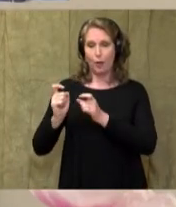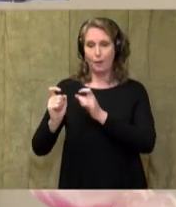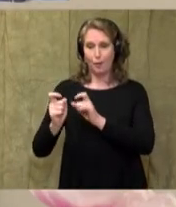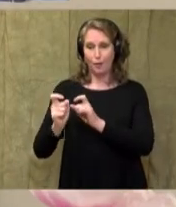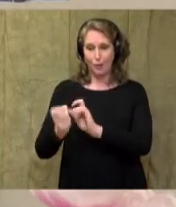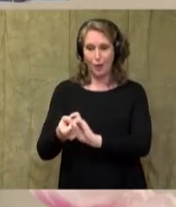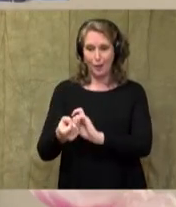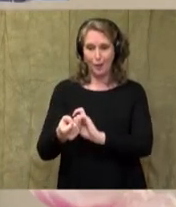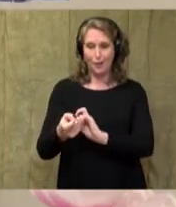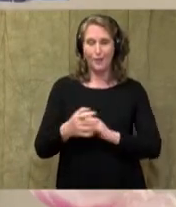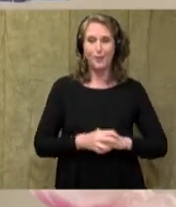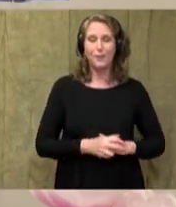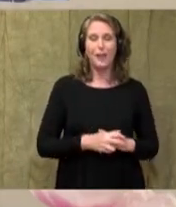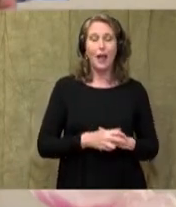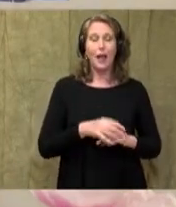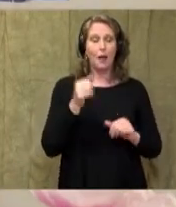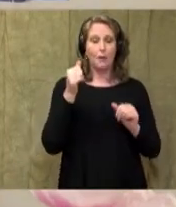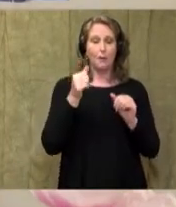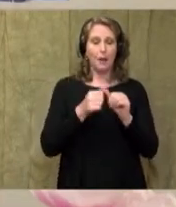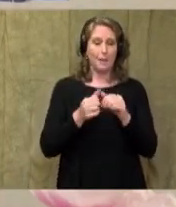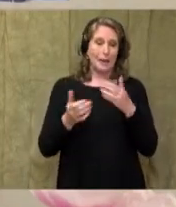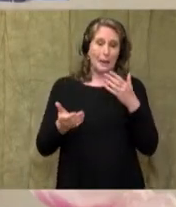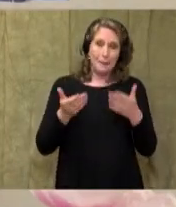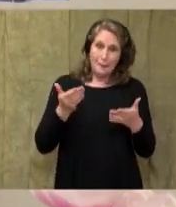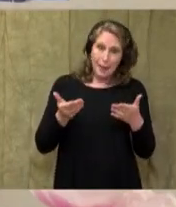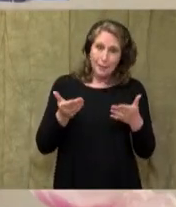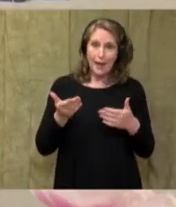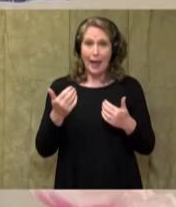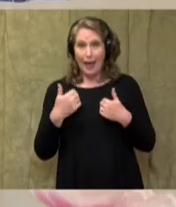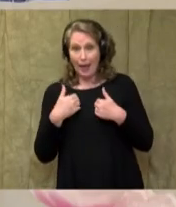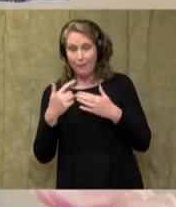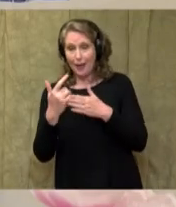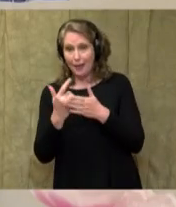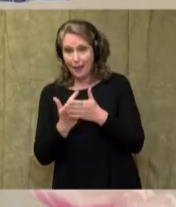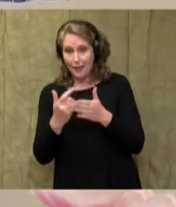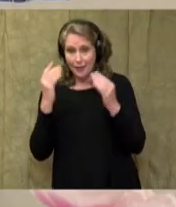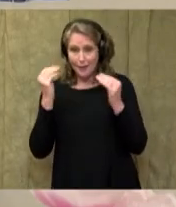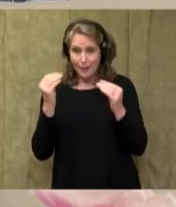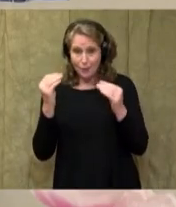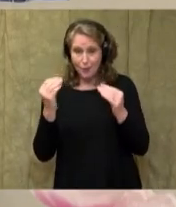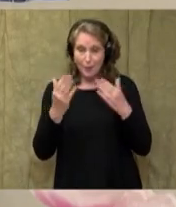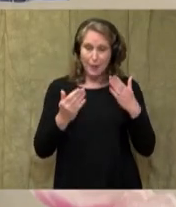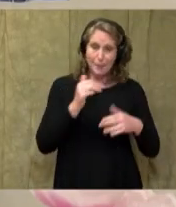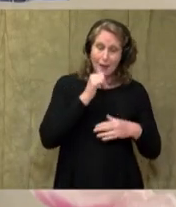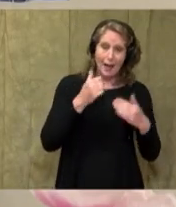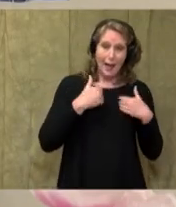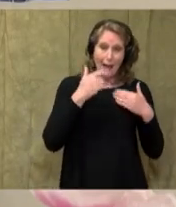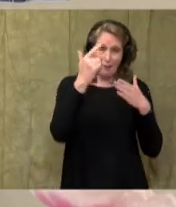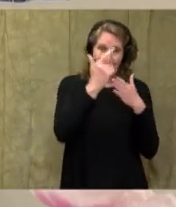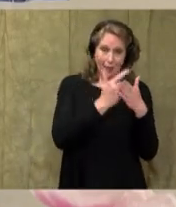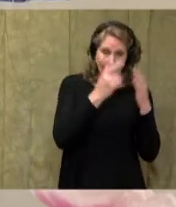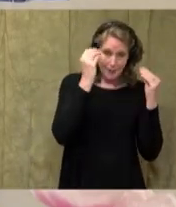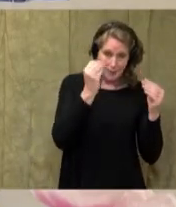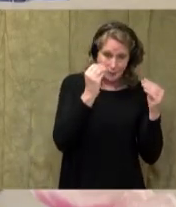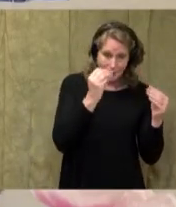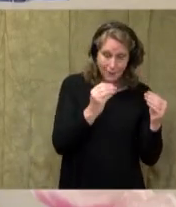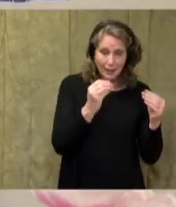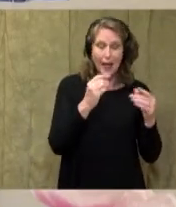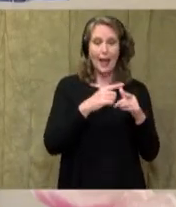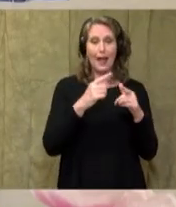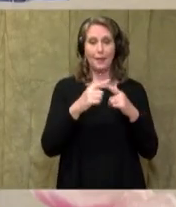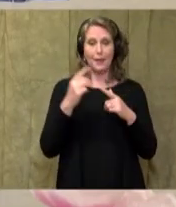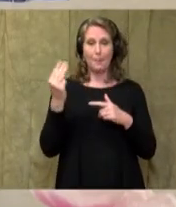right? And remember, it may or may not have a lesson. Then on Monday, we read